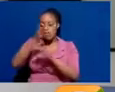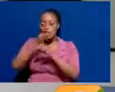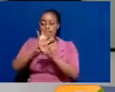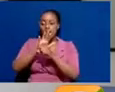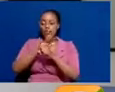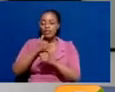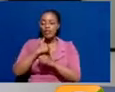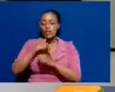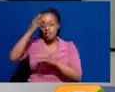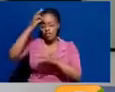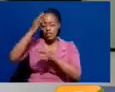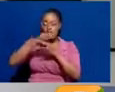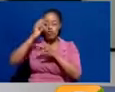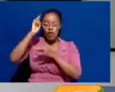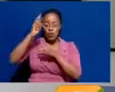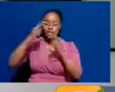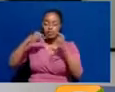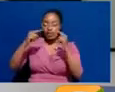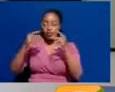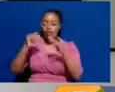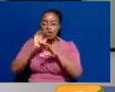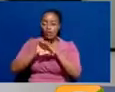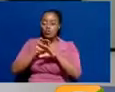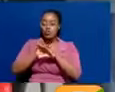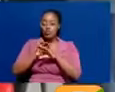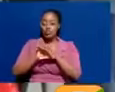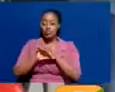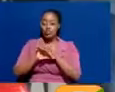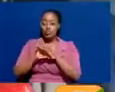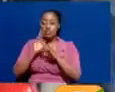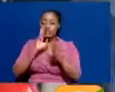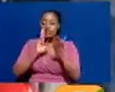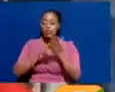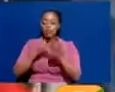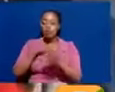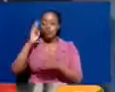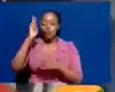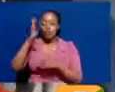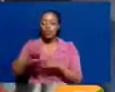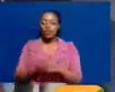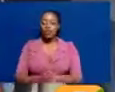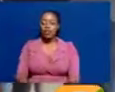hii team na nina imani tunataka kuleta matokeo mazuri sana.